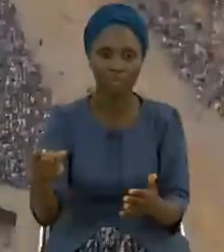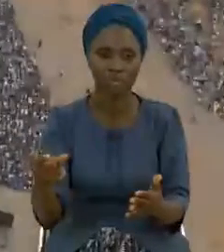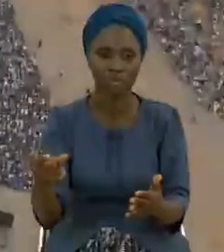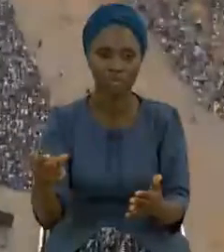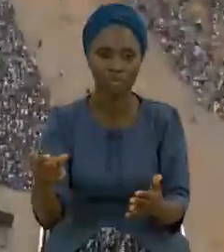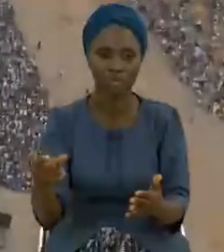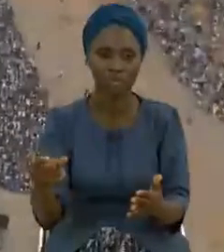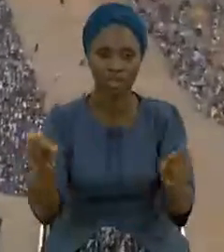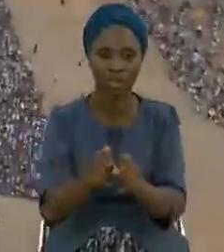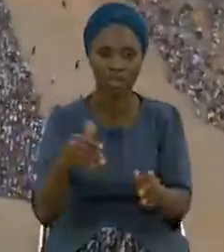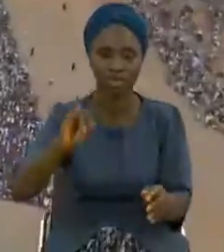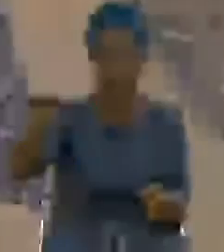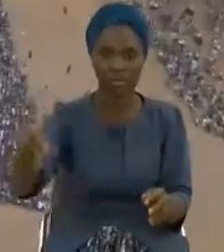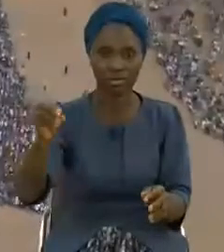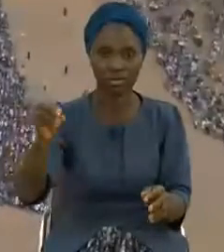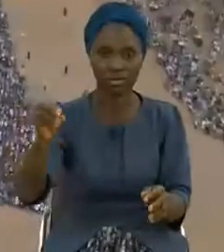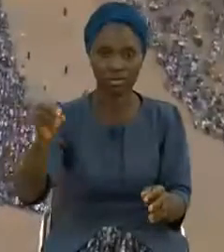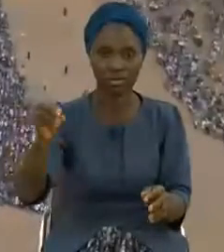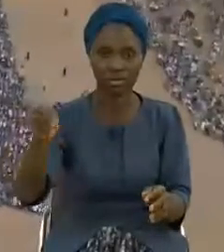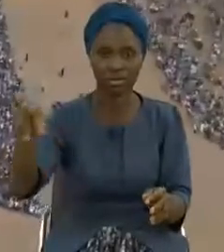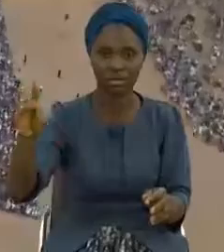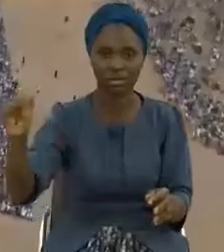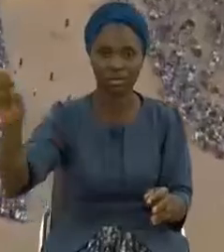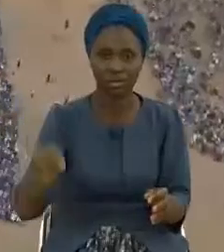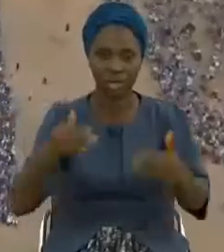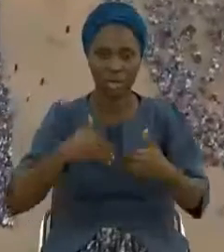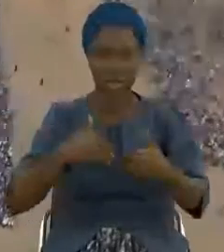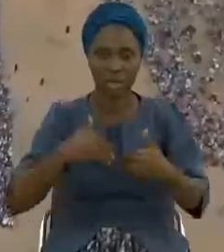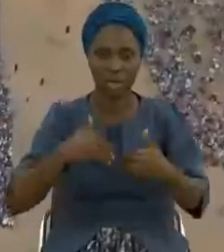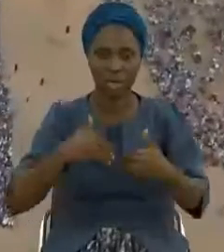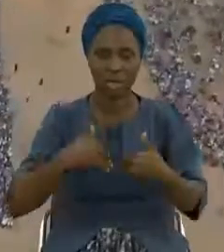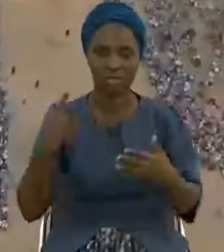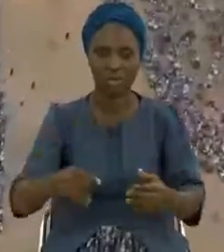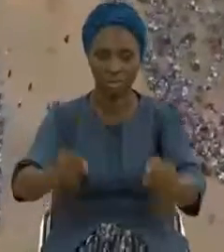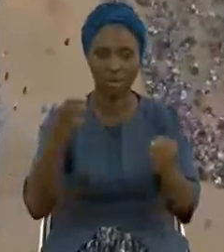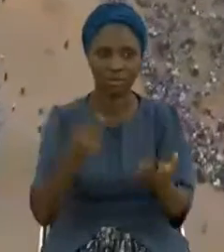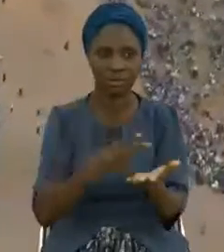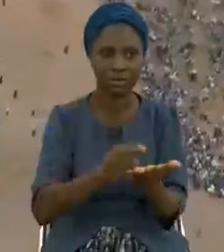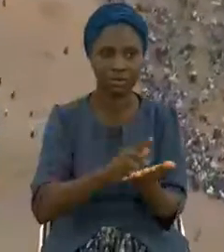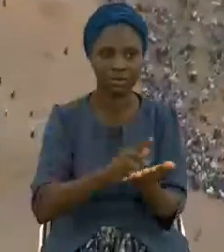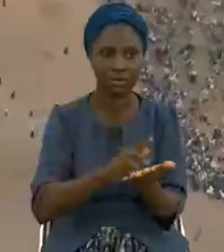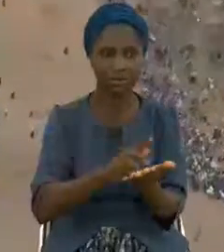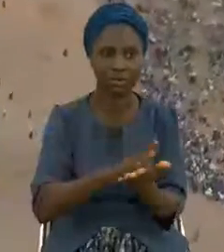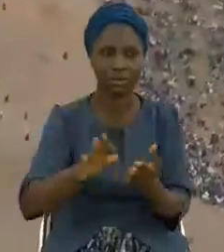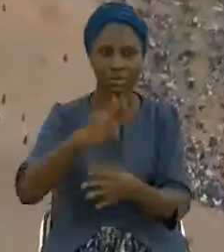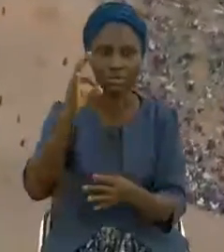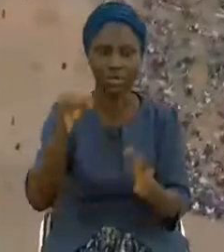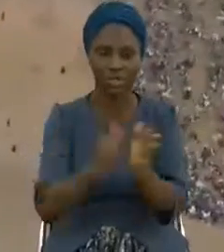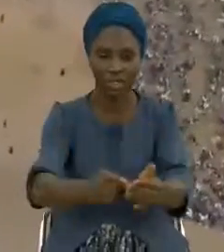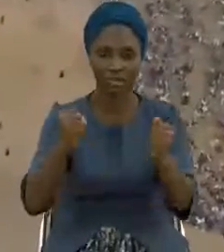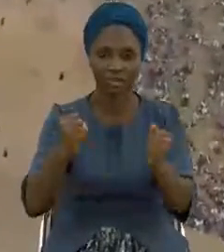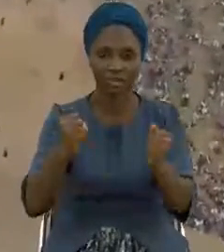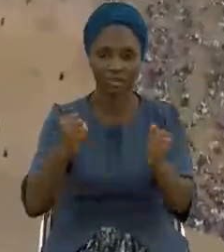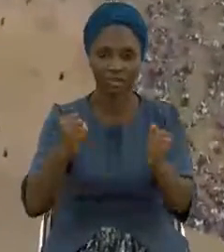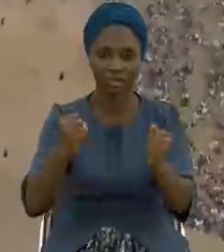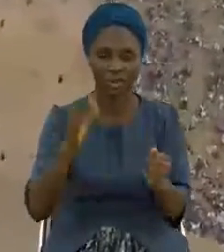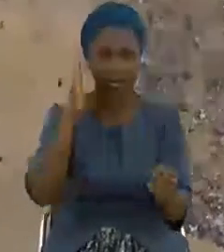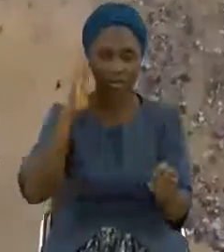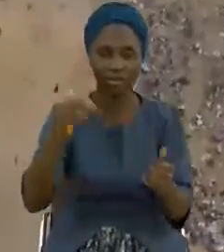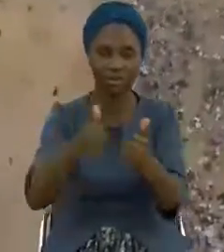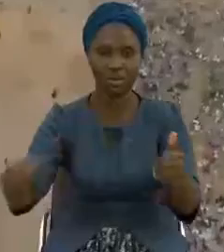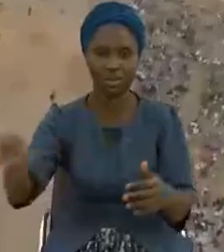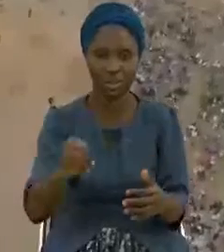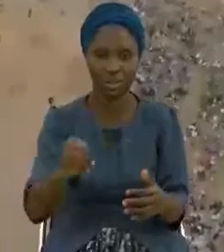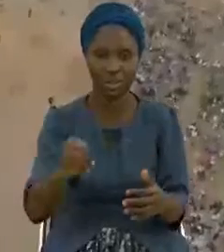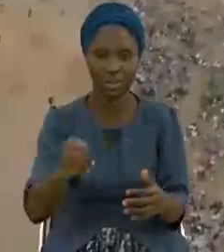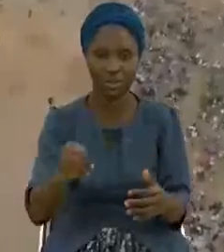Holy Ghost, that power will patch them. And so he took his mantle, wrapped